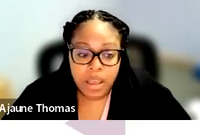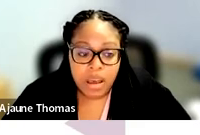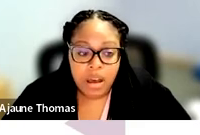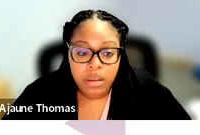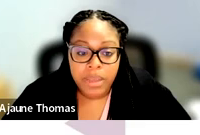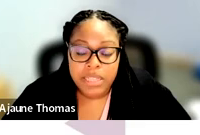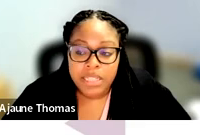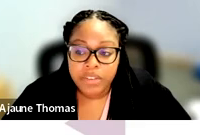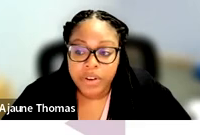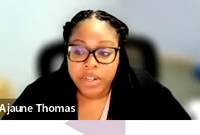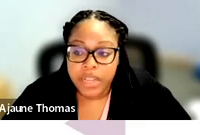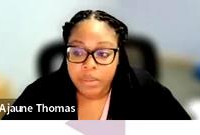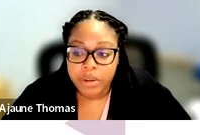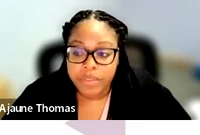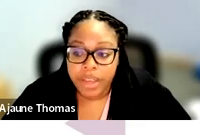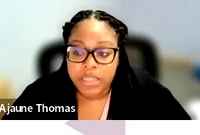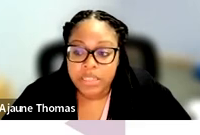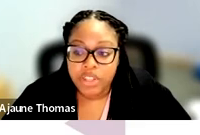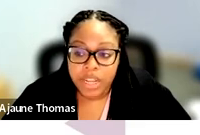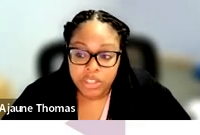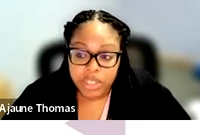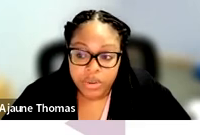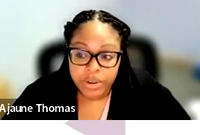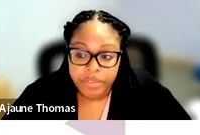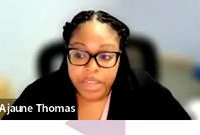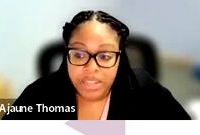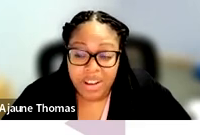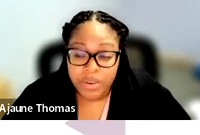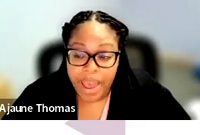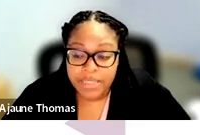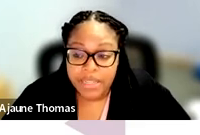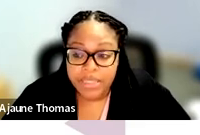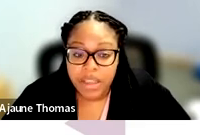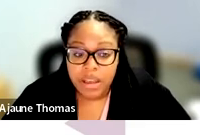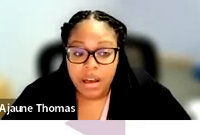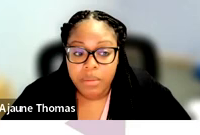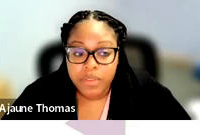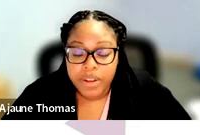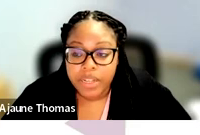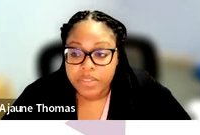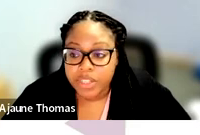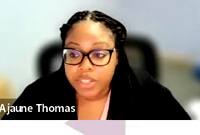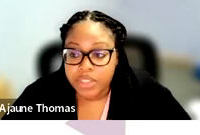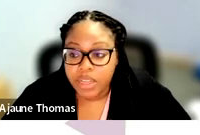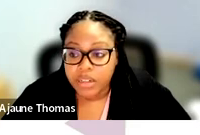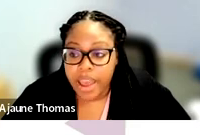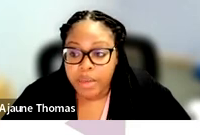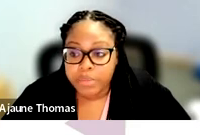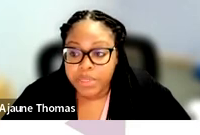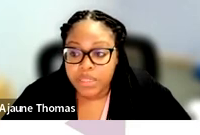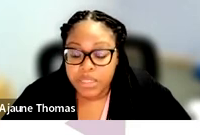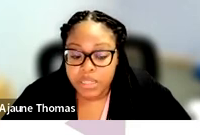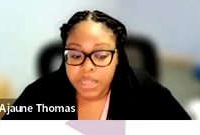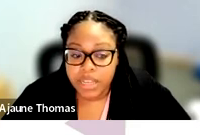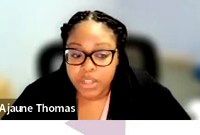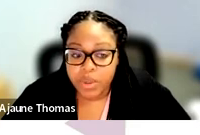products, it's easier for her to set up her device, change things on her device, and also access the various features and